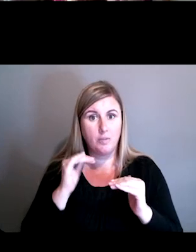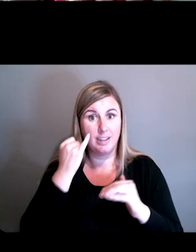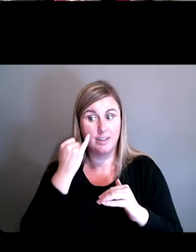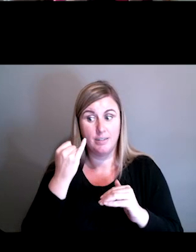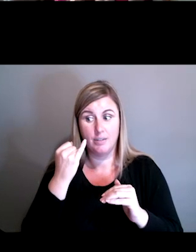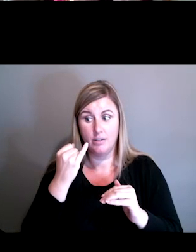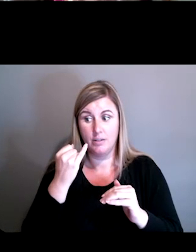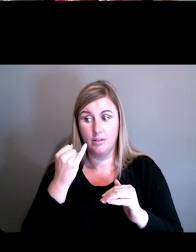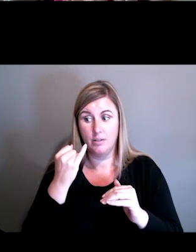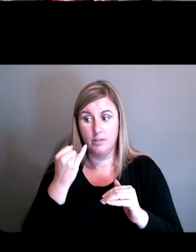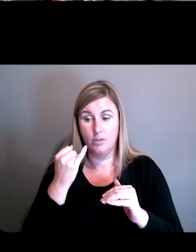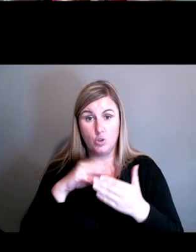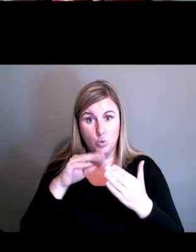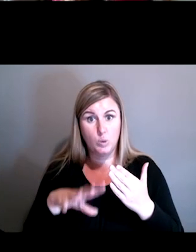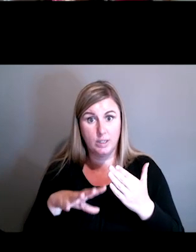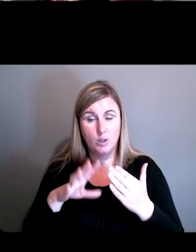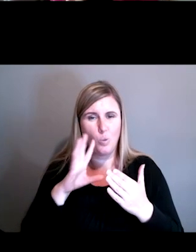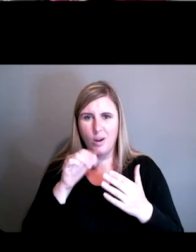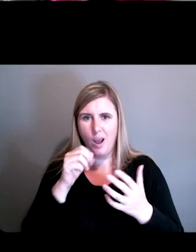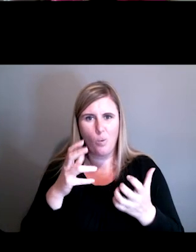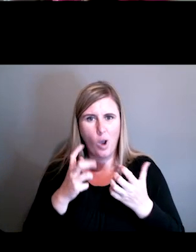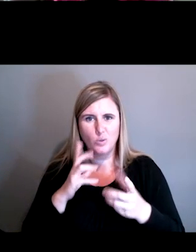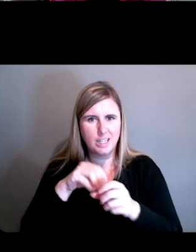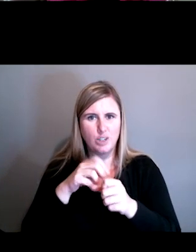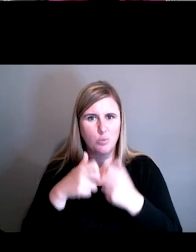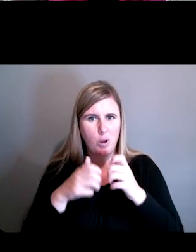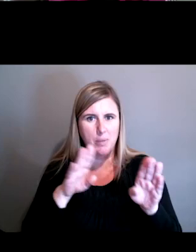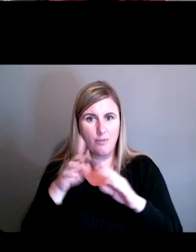engage in problem behavior because we're already doing those good things.